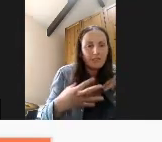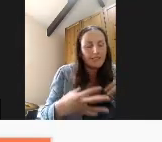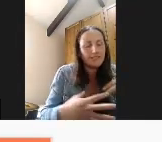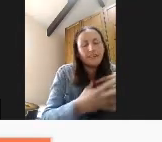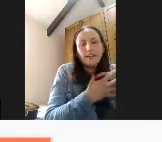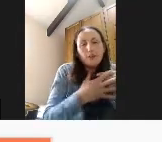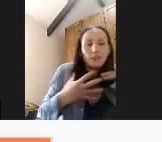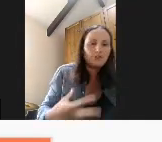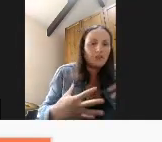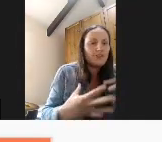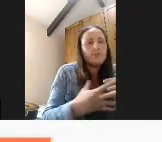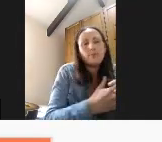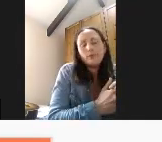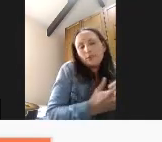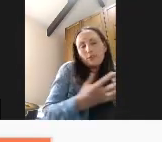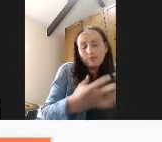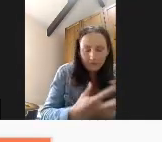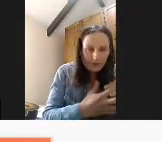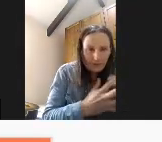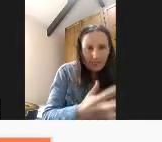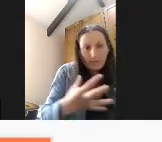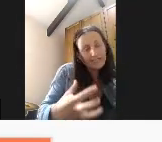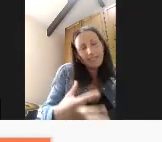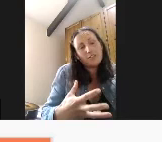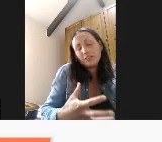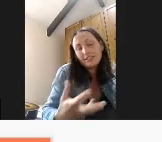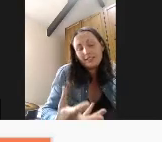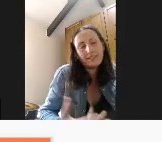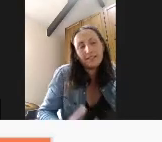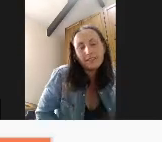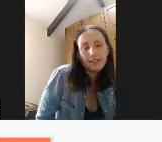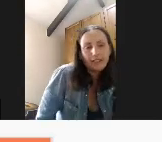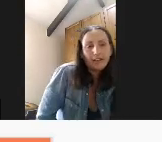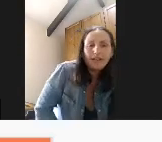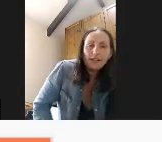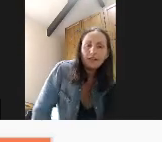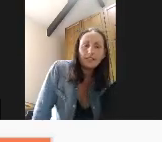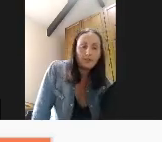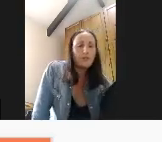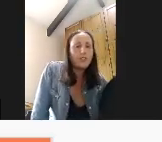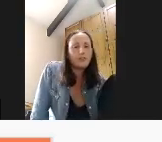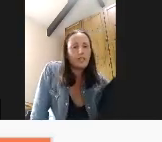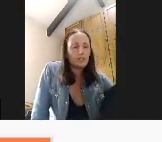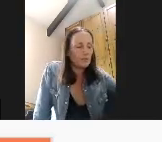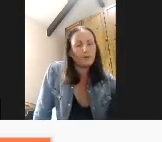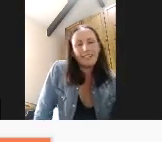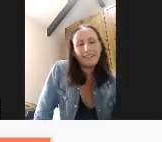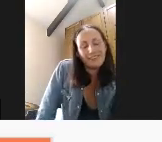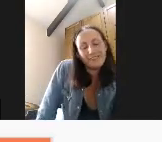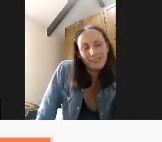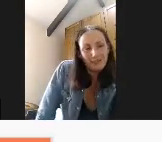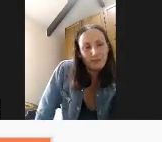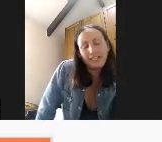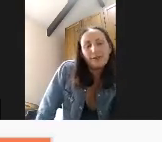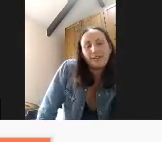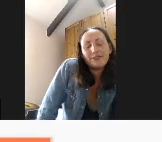power stays with trusted people. So concepts like data trusts, these are kind of concepts that are worth looking into more, but I don't have